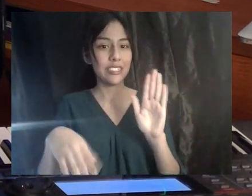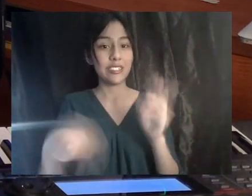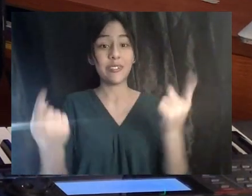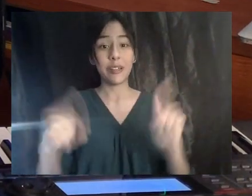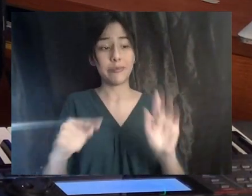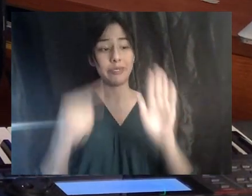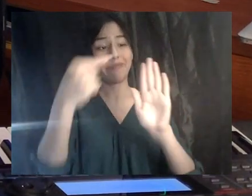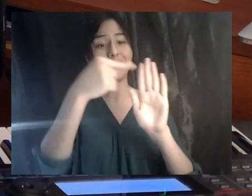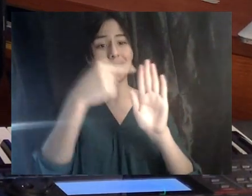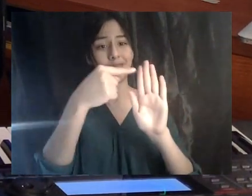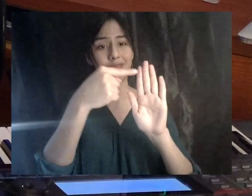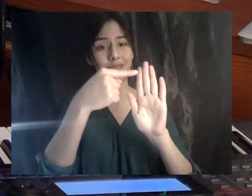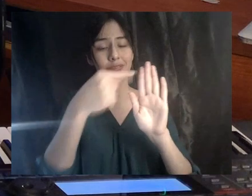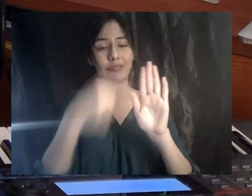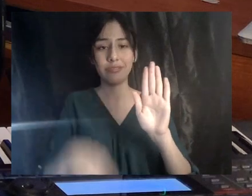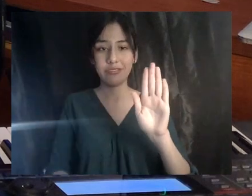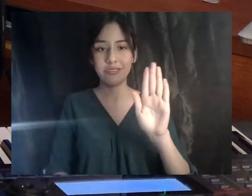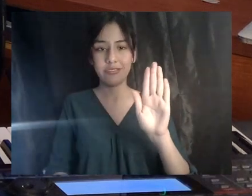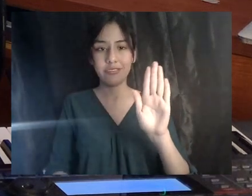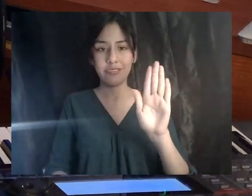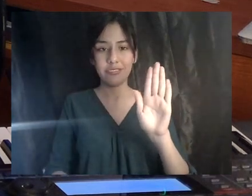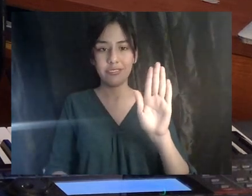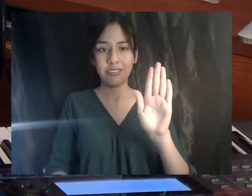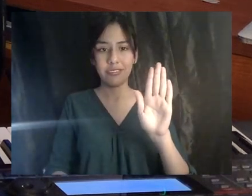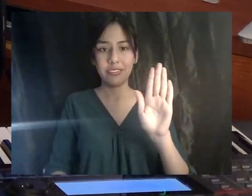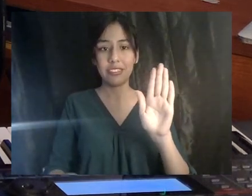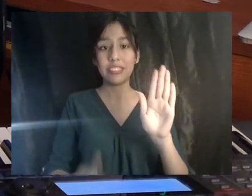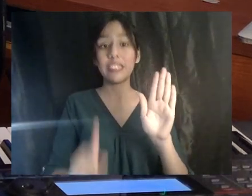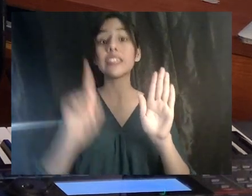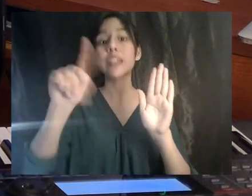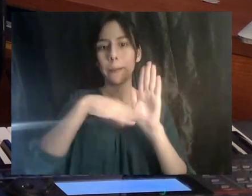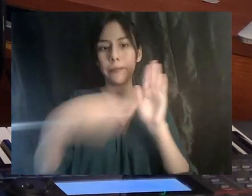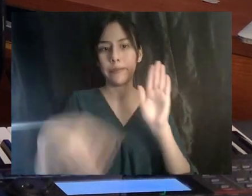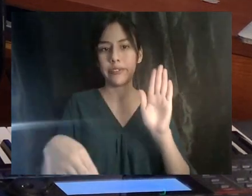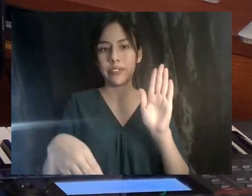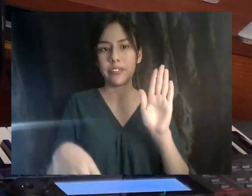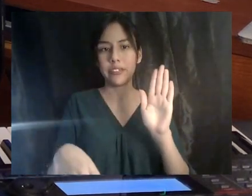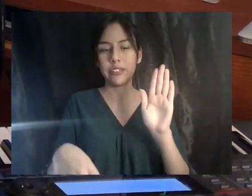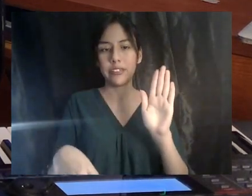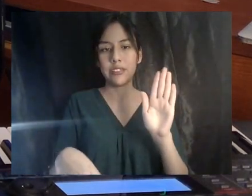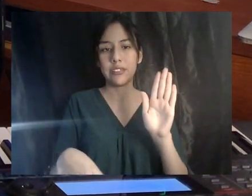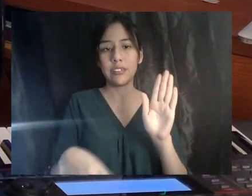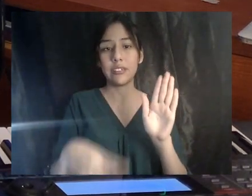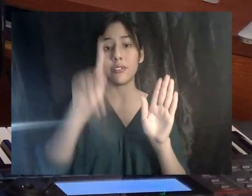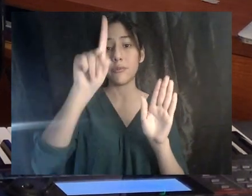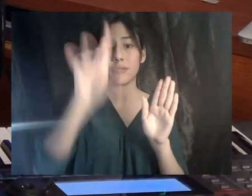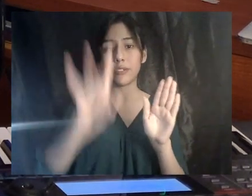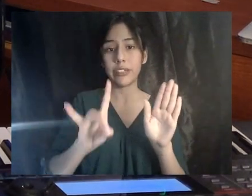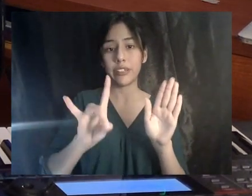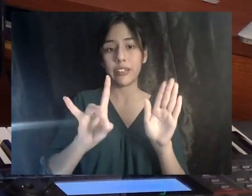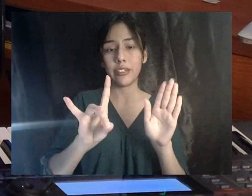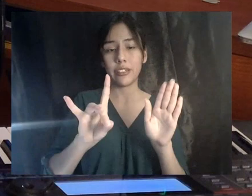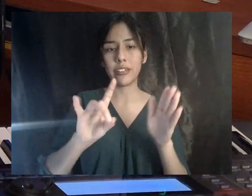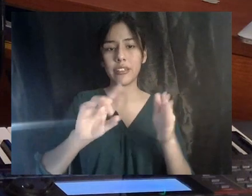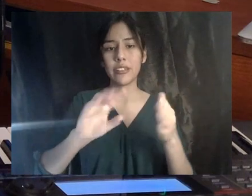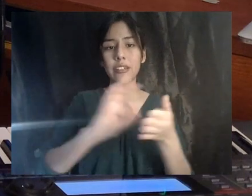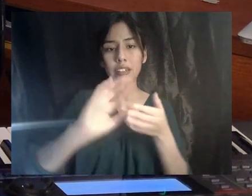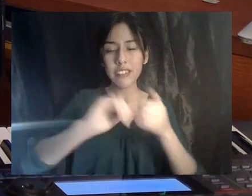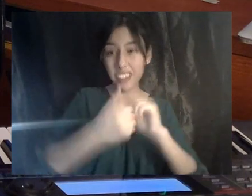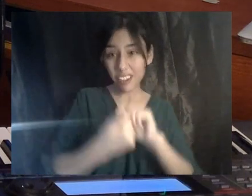up, or when my foot is up, it's my upbeat. When we count our eighth notes, we're counting